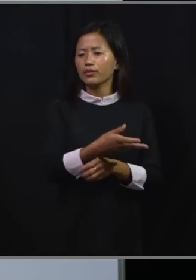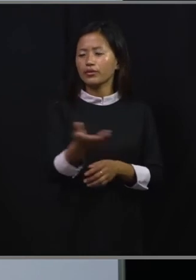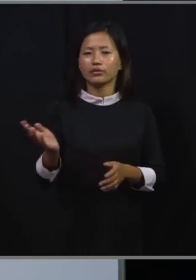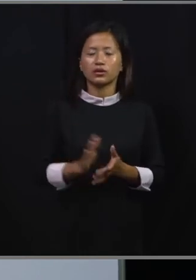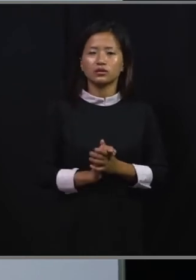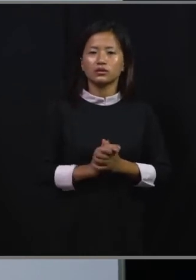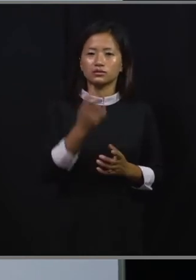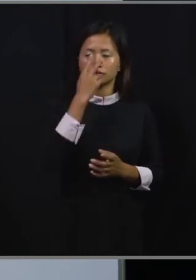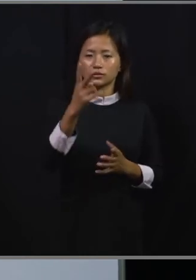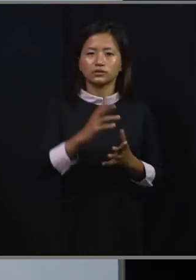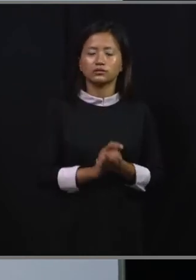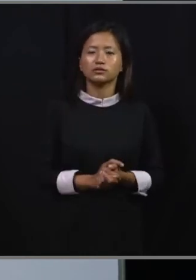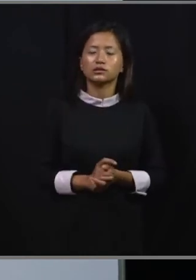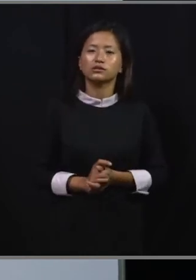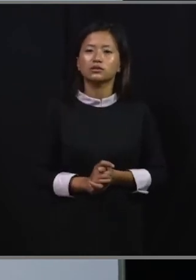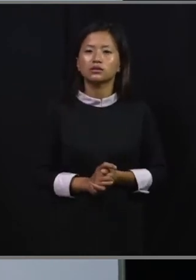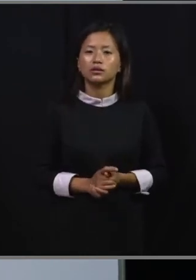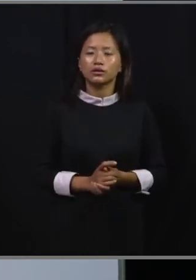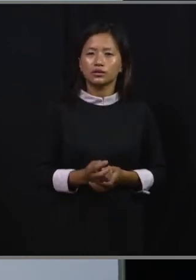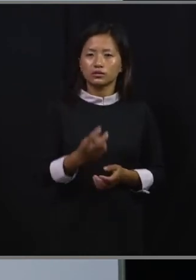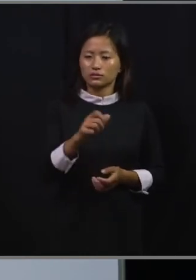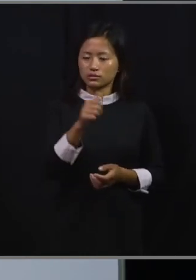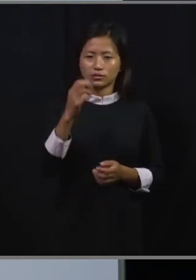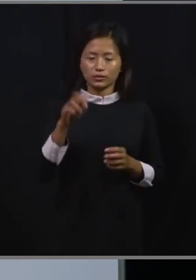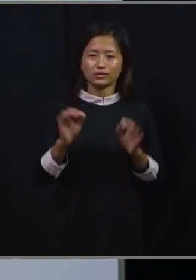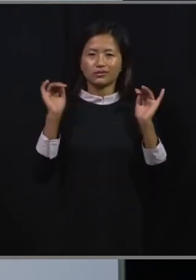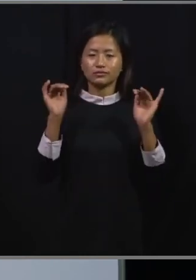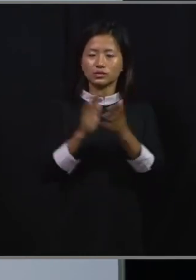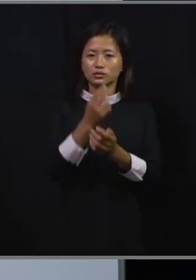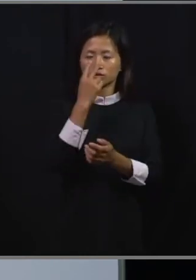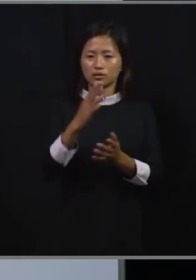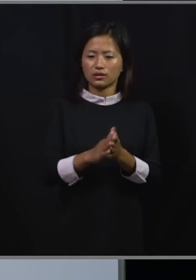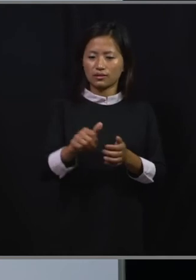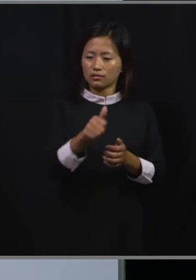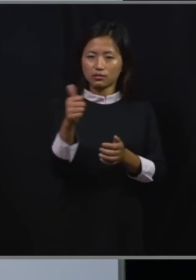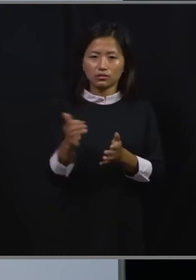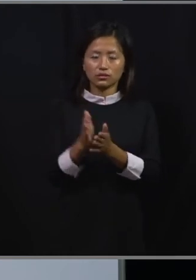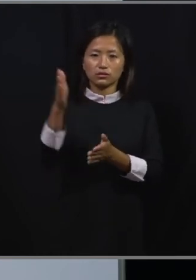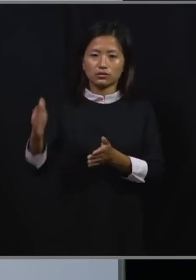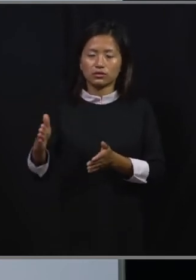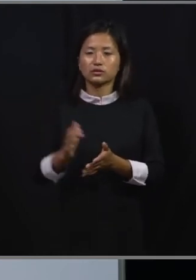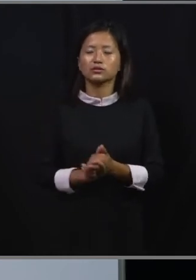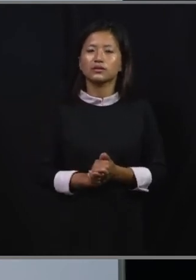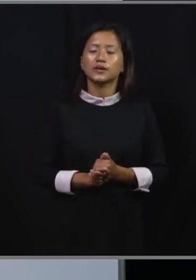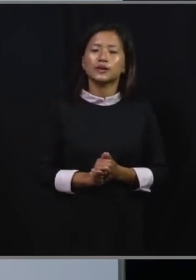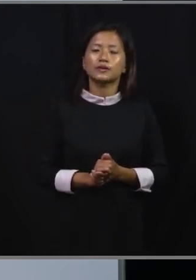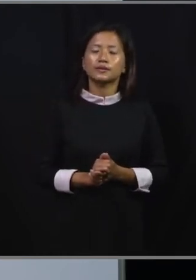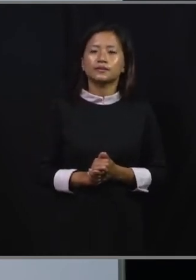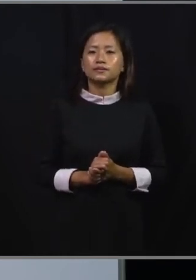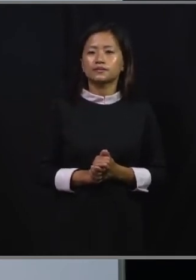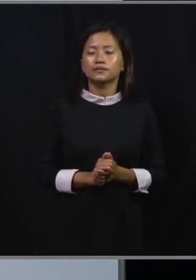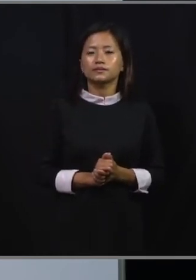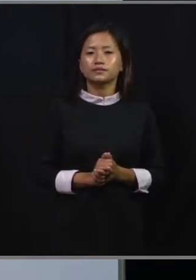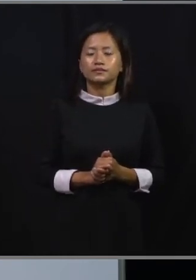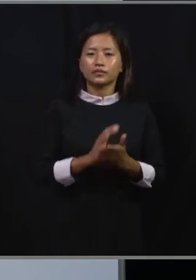we can see, suppose you can see the any object from every side. Okay, this is how we will get the different wavefront. Okay, so now,